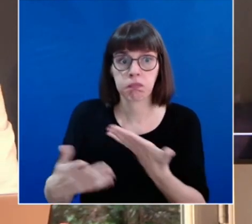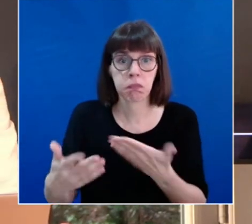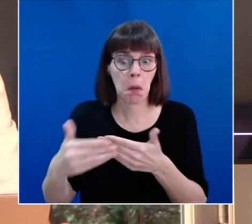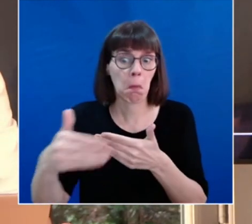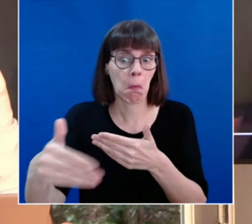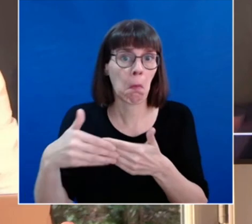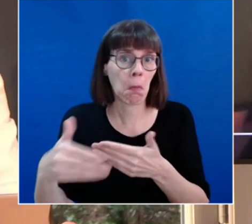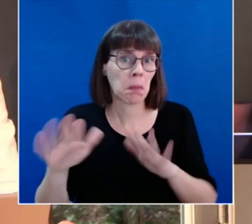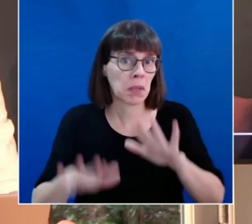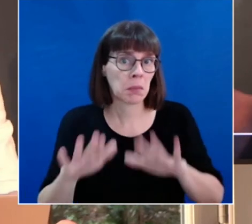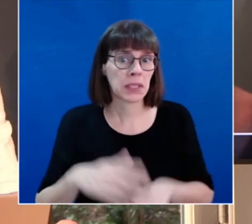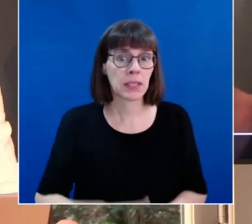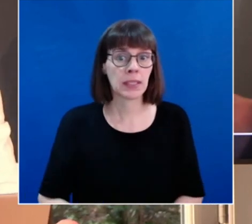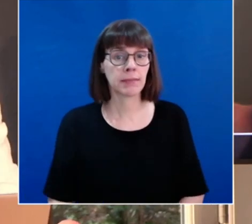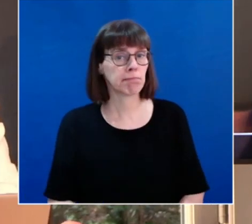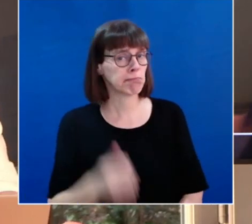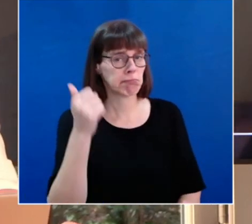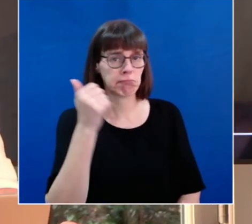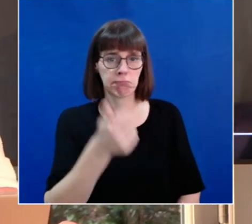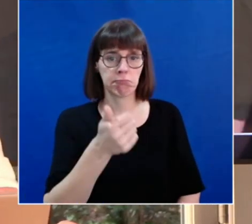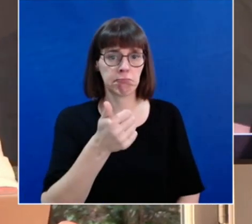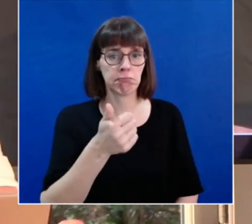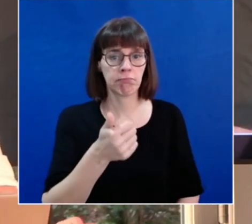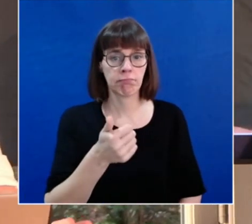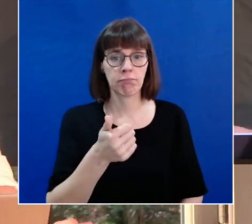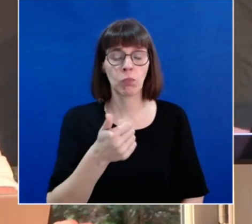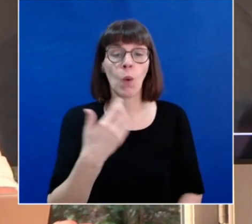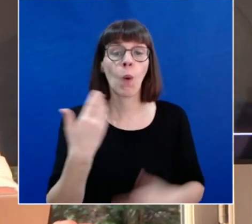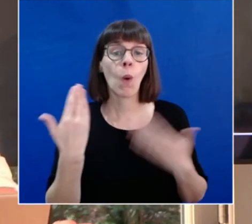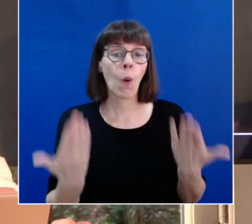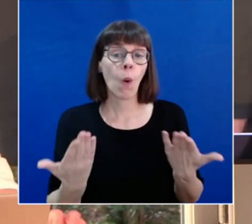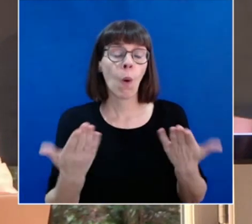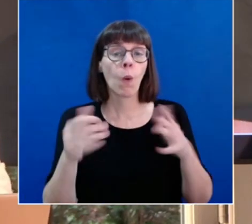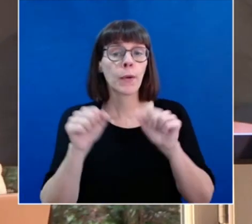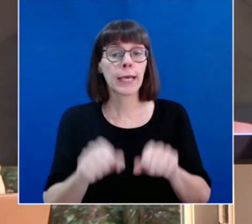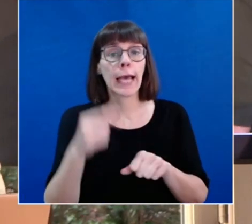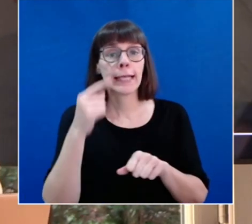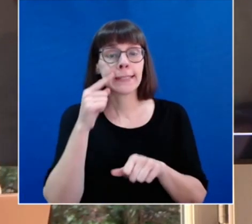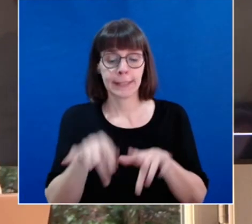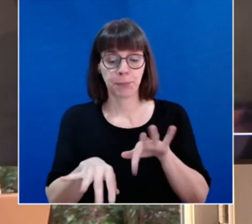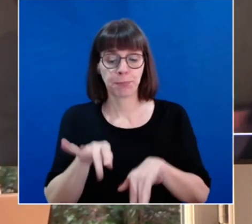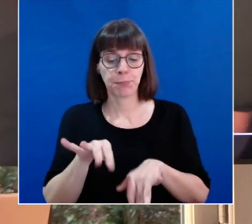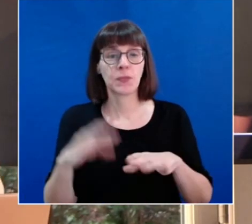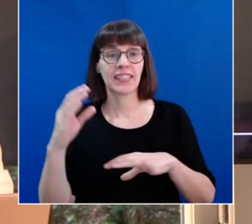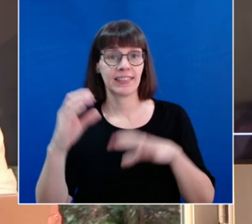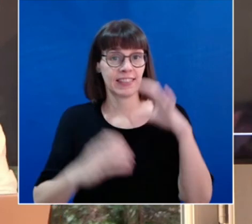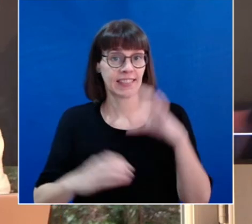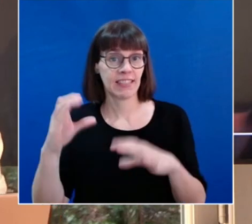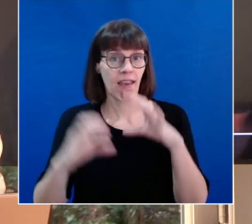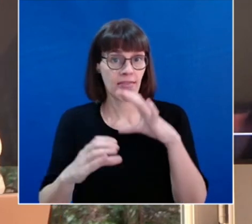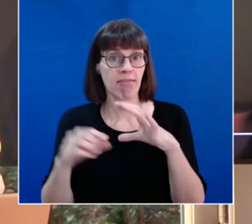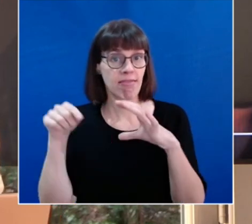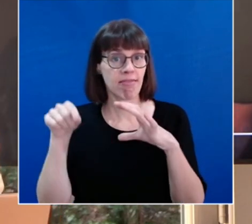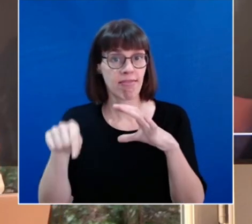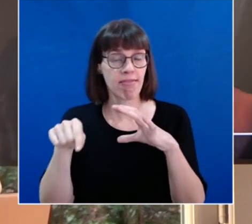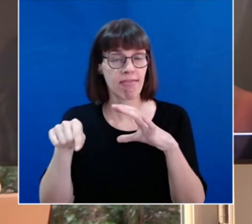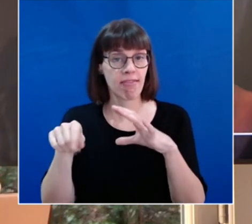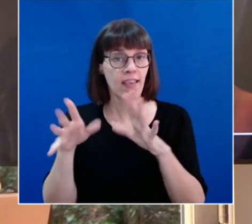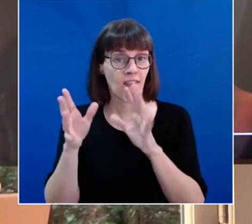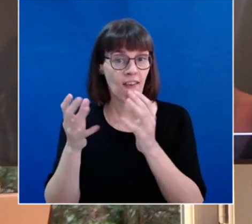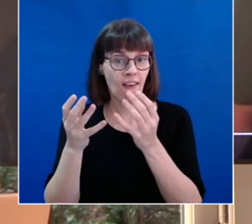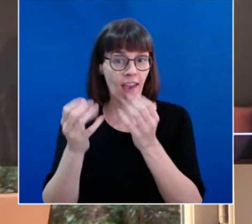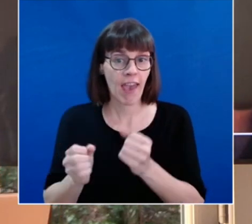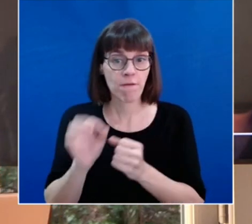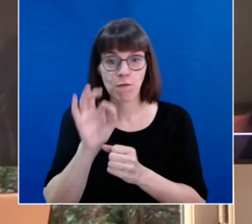investigate. Yes, sure. Or just feel free to check out our chat. I think they're also there. The questions